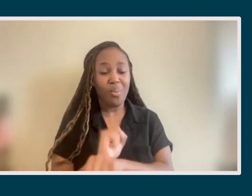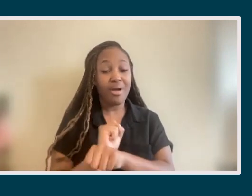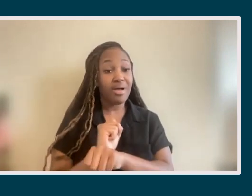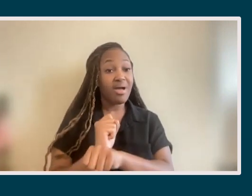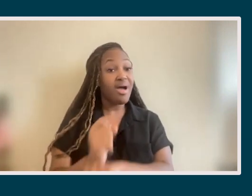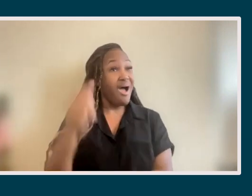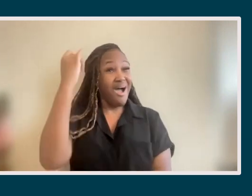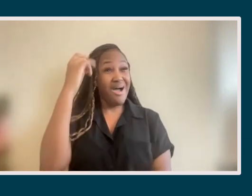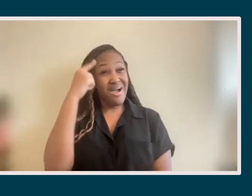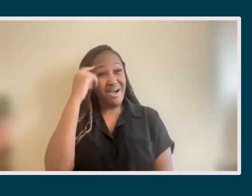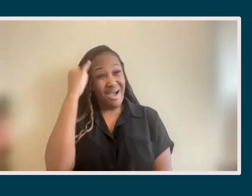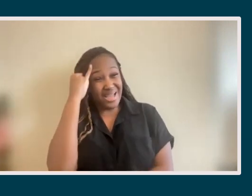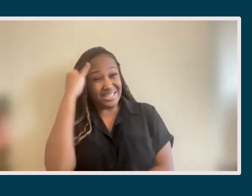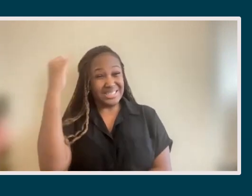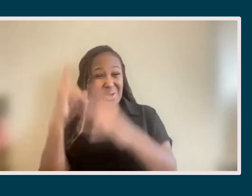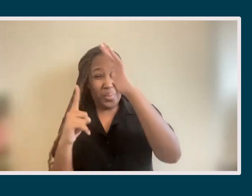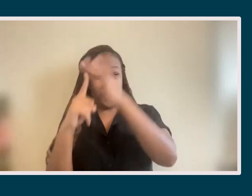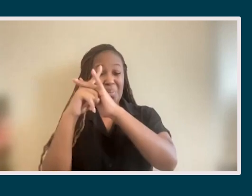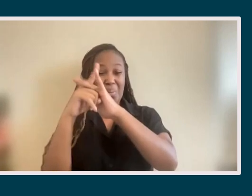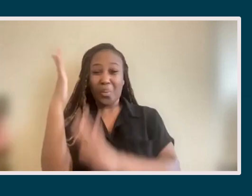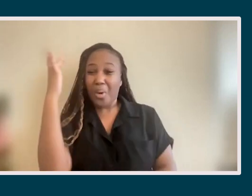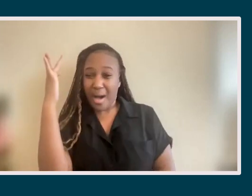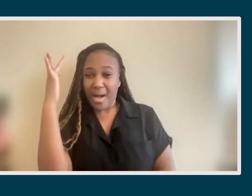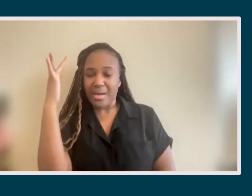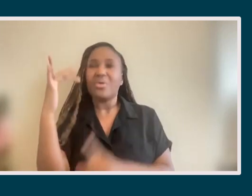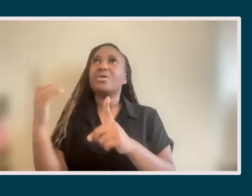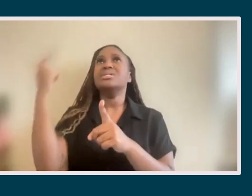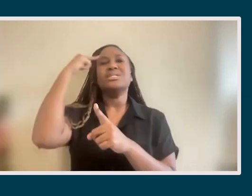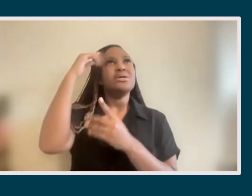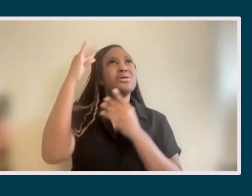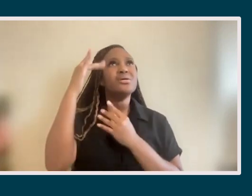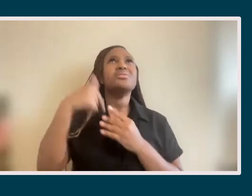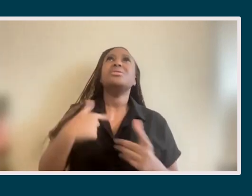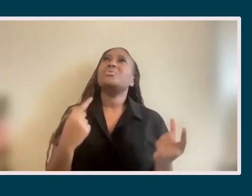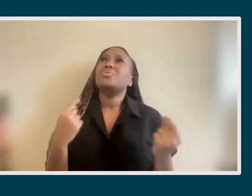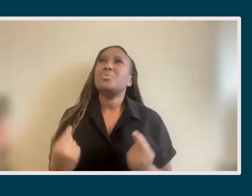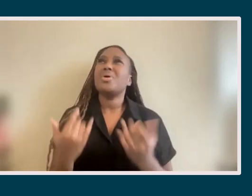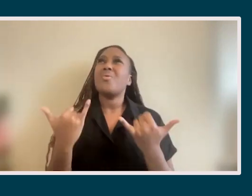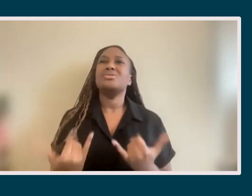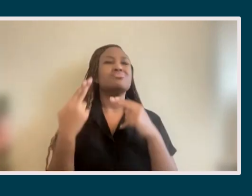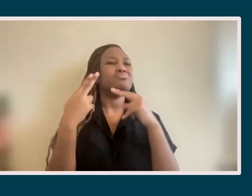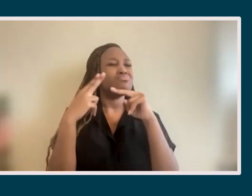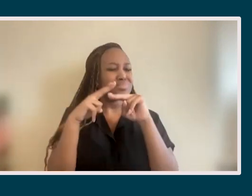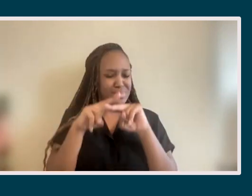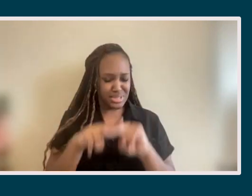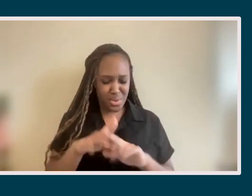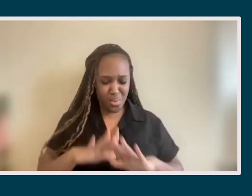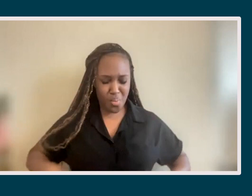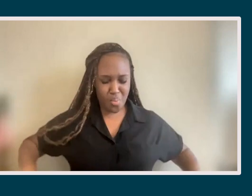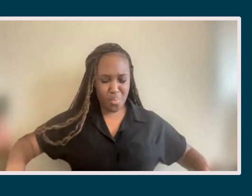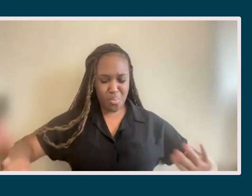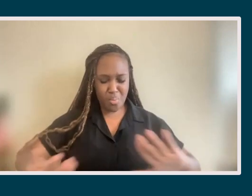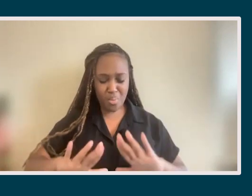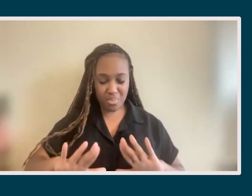came from you saying, you know, what I really want to do is just sit in a room with a bunch of like comforting